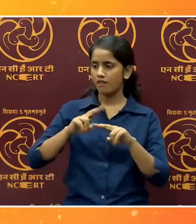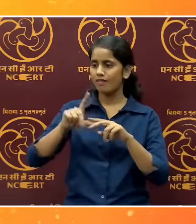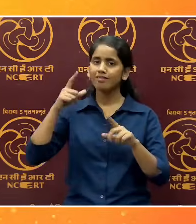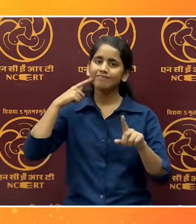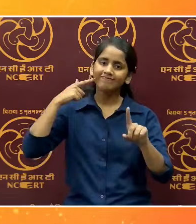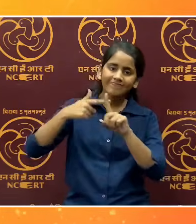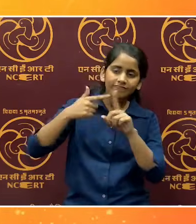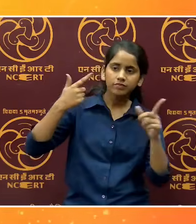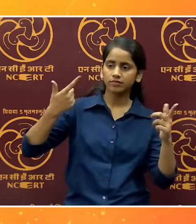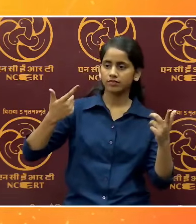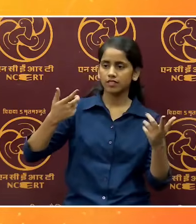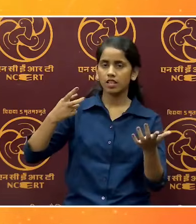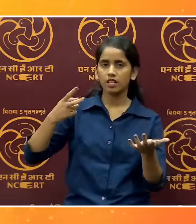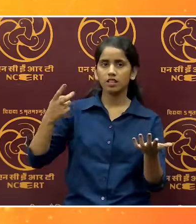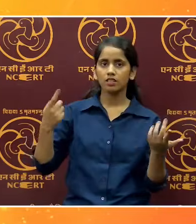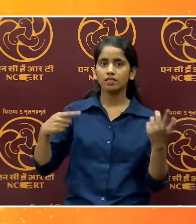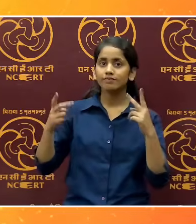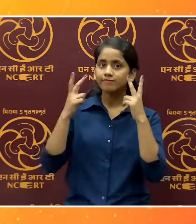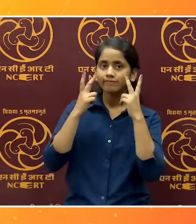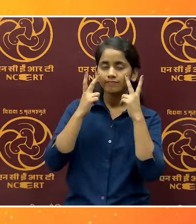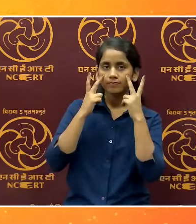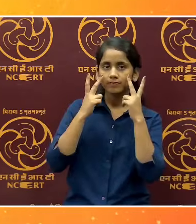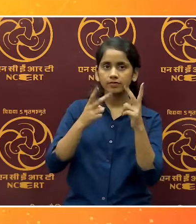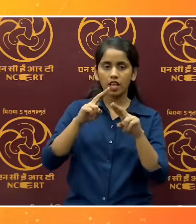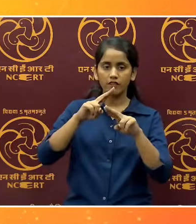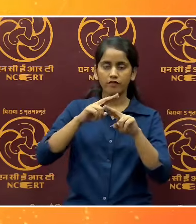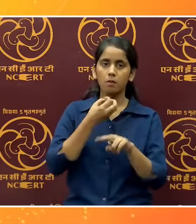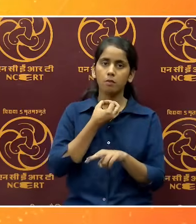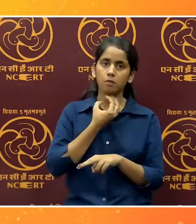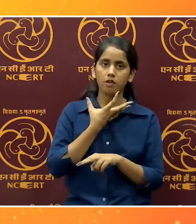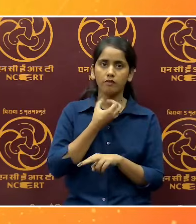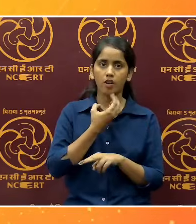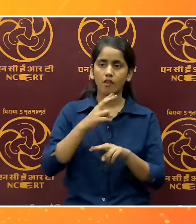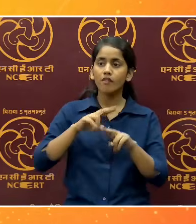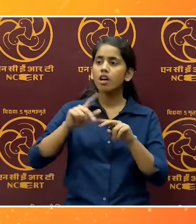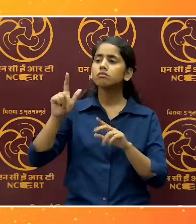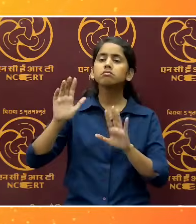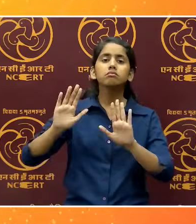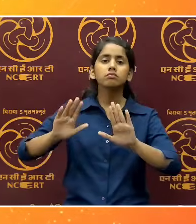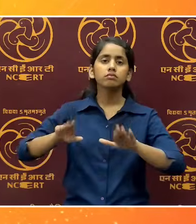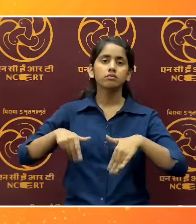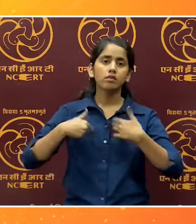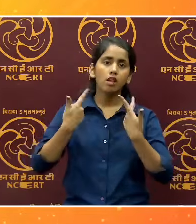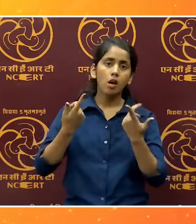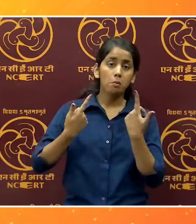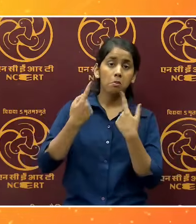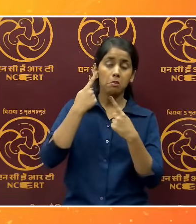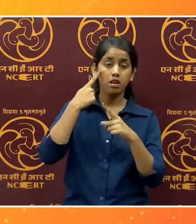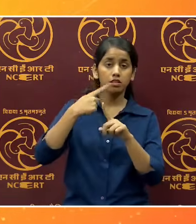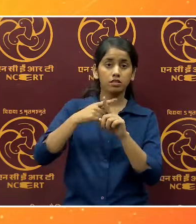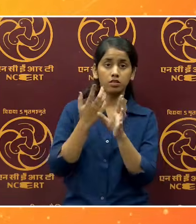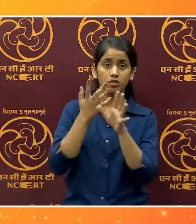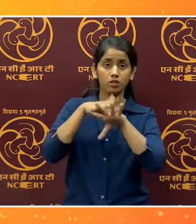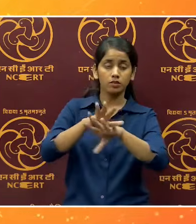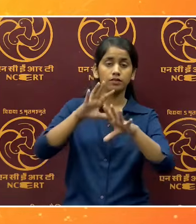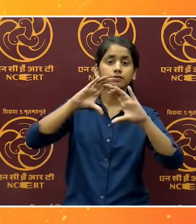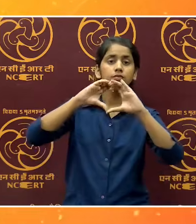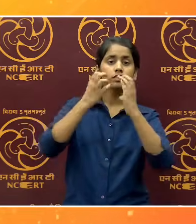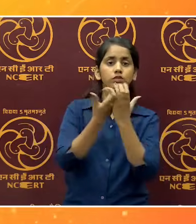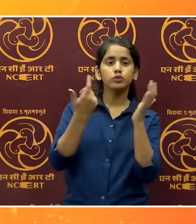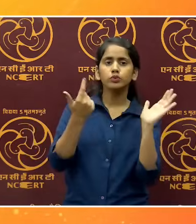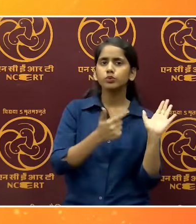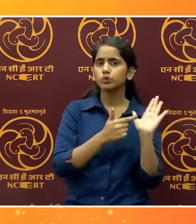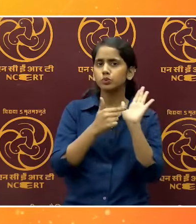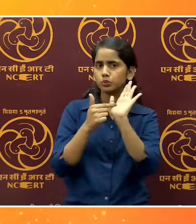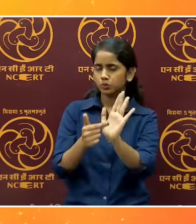tongue, you can see. So, this is how the frog flicks, and also for our inclusive classrooms, we can show it